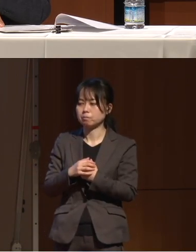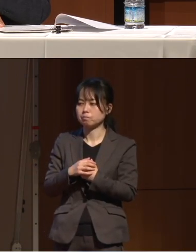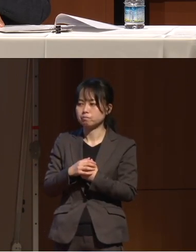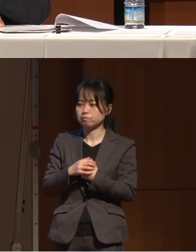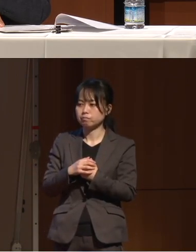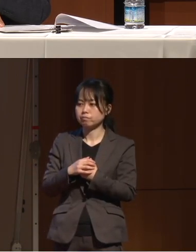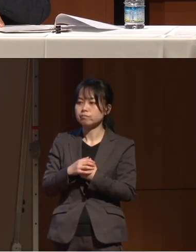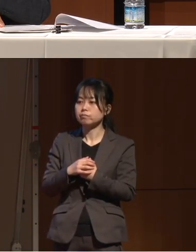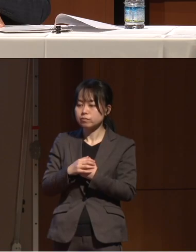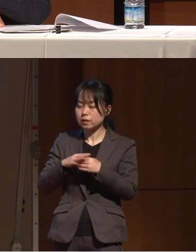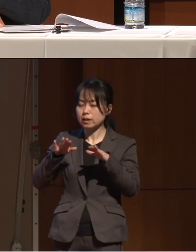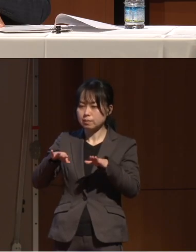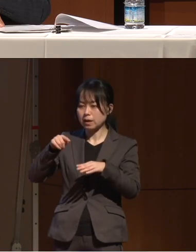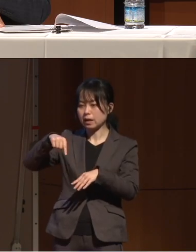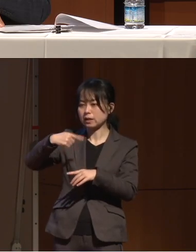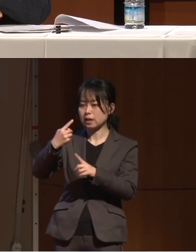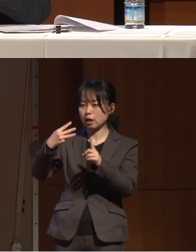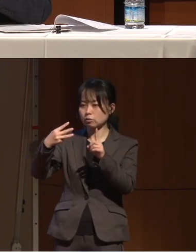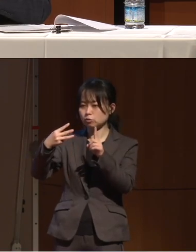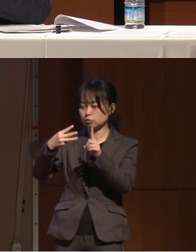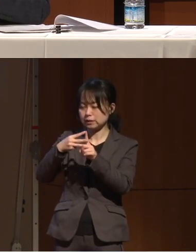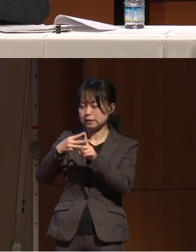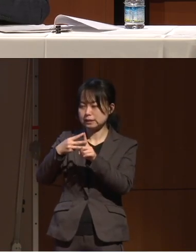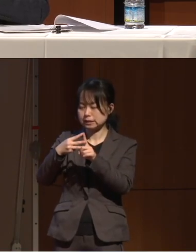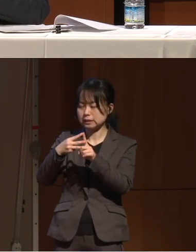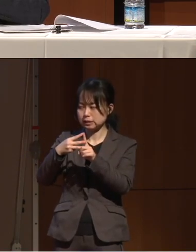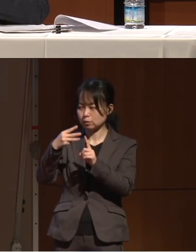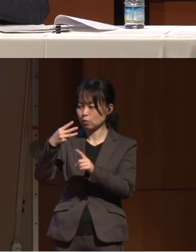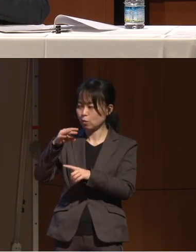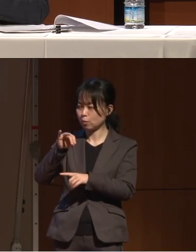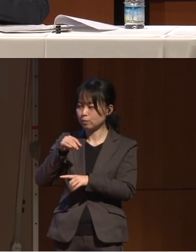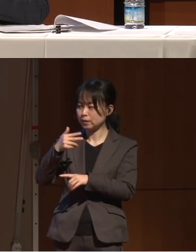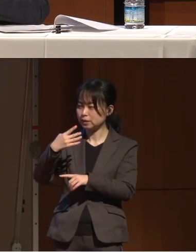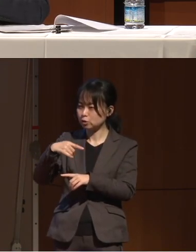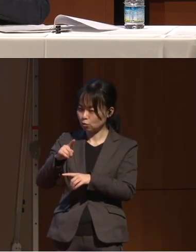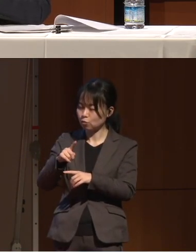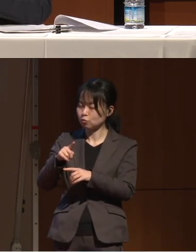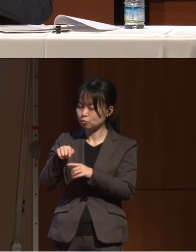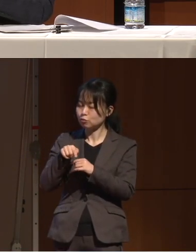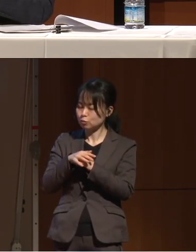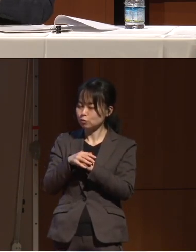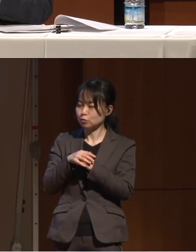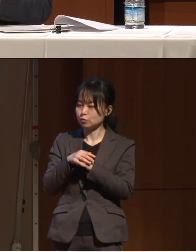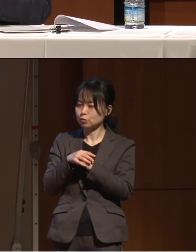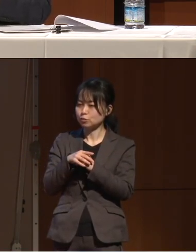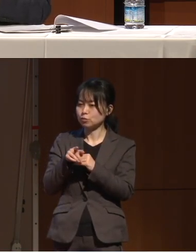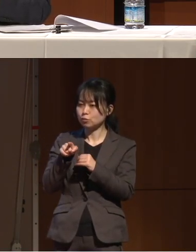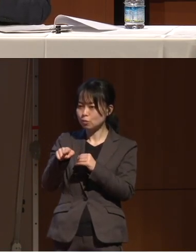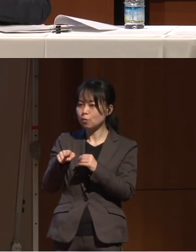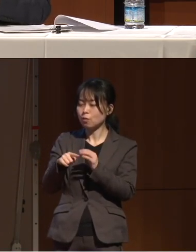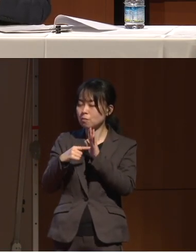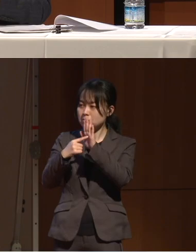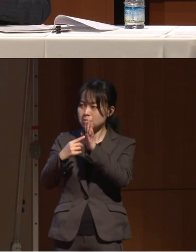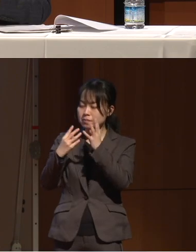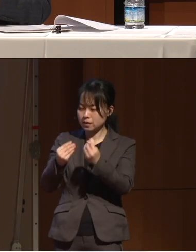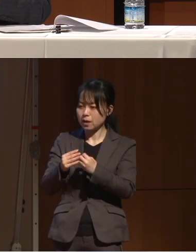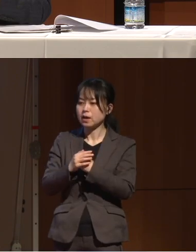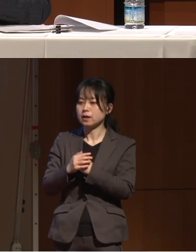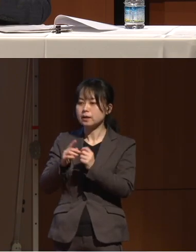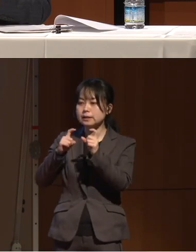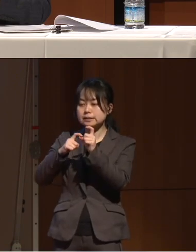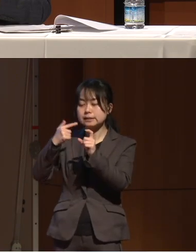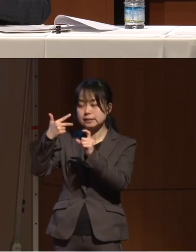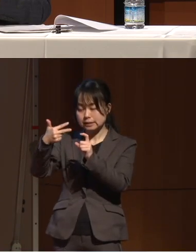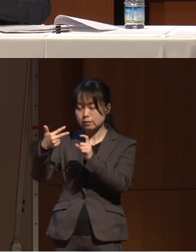mission started at the UK's G7 summit, which aimed to